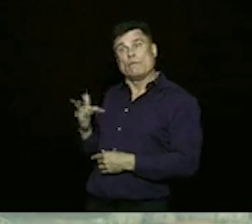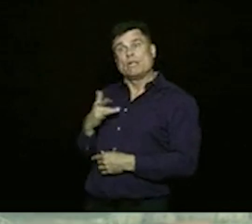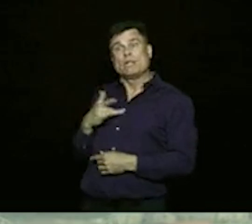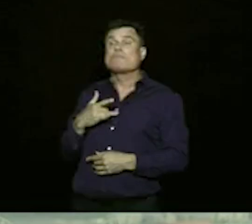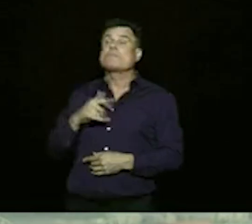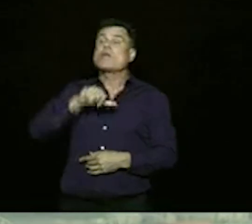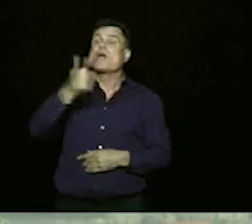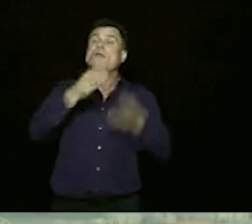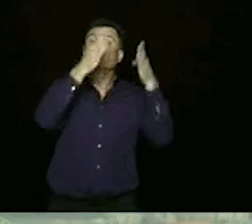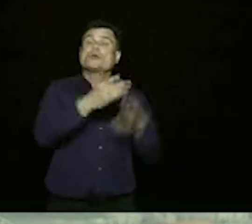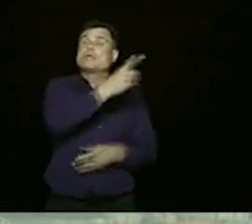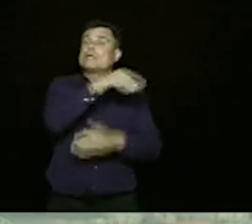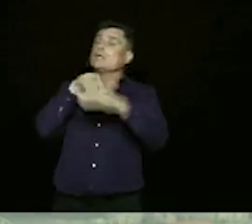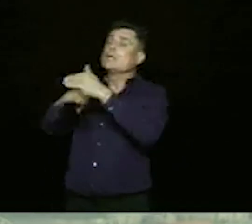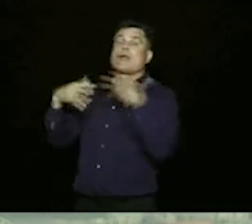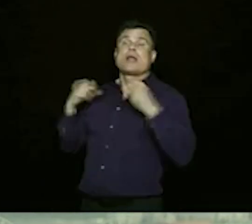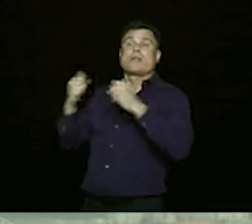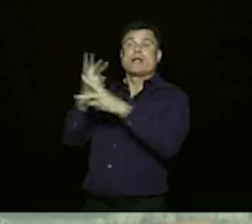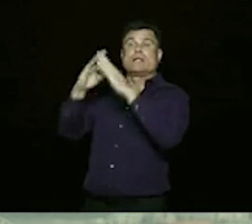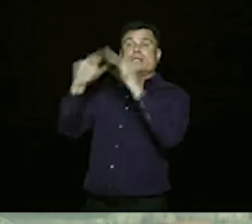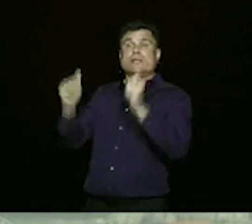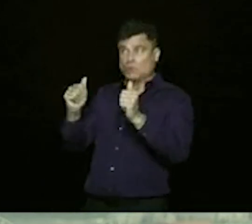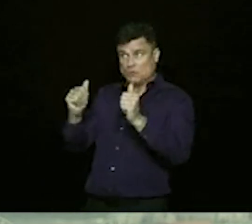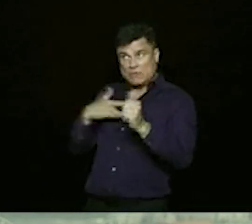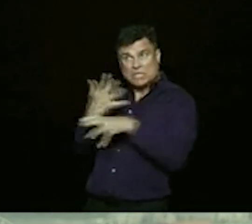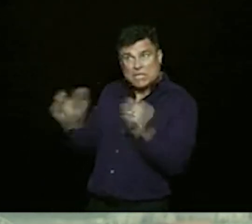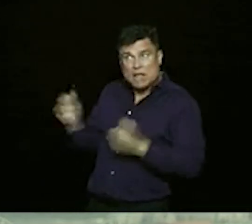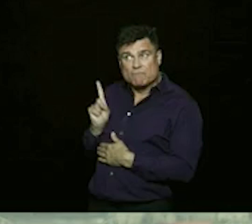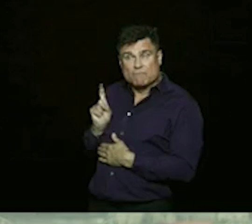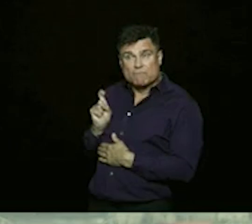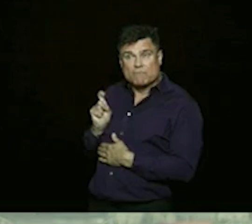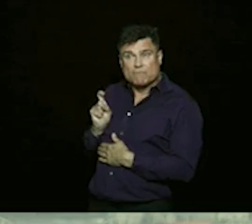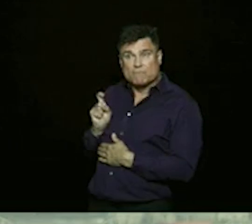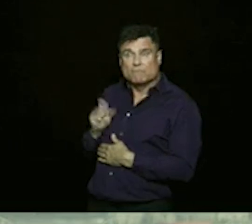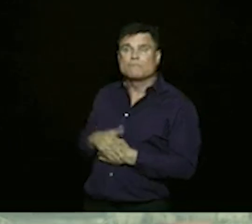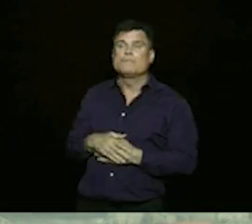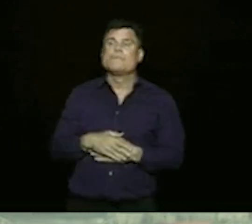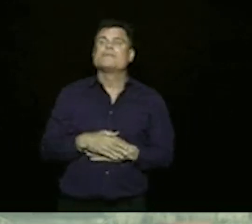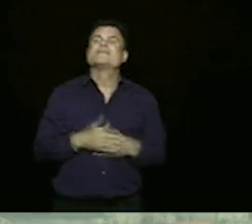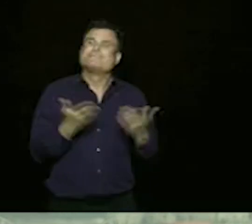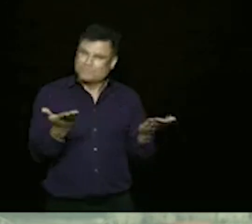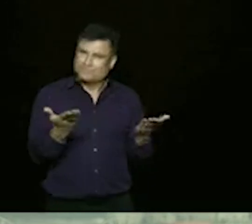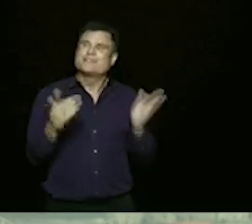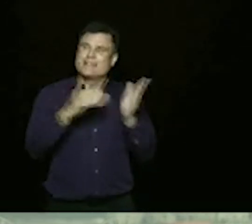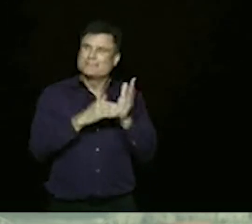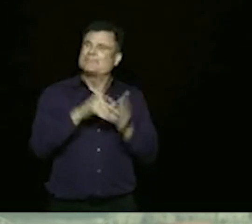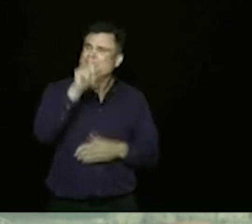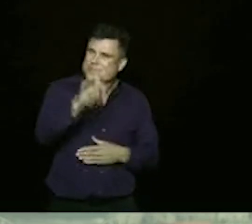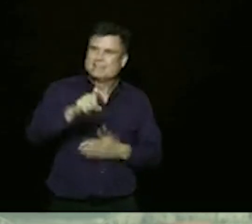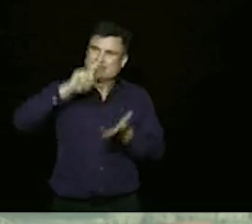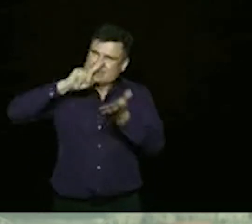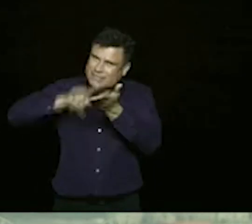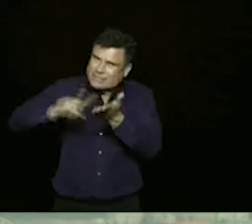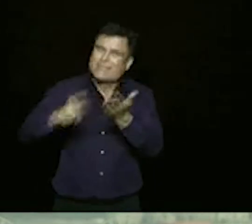to both establish the facts and make recommendations, but also work together on the broader issues and as they affect people, not just in this